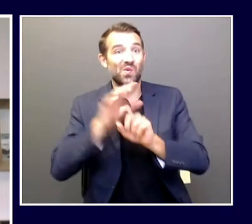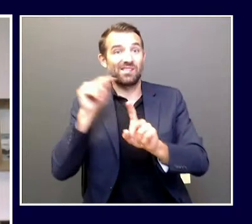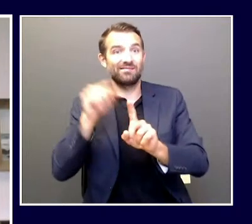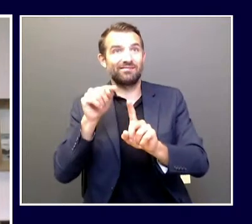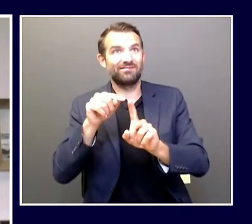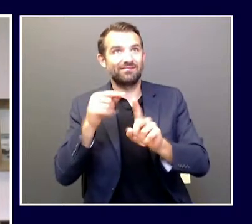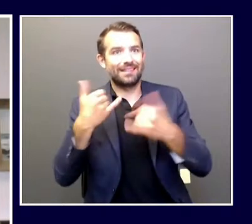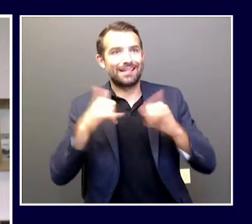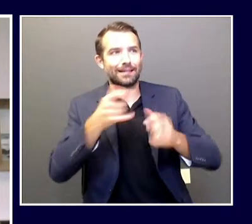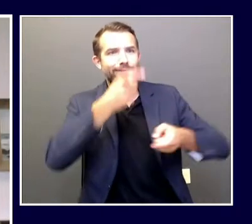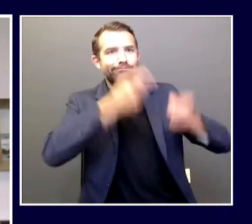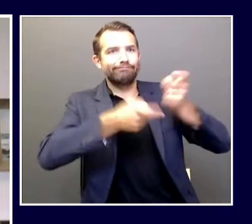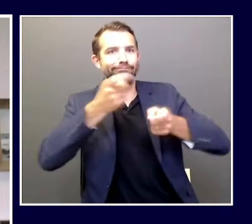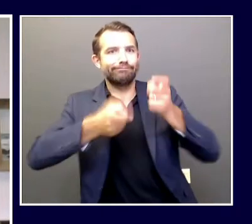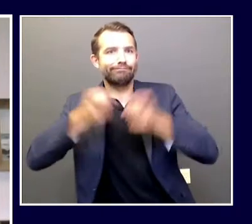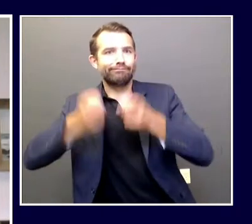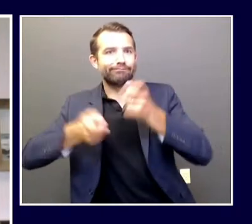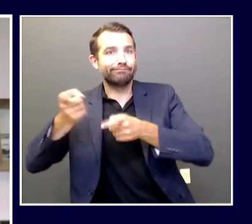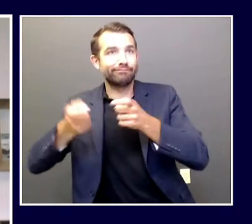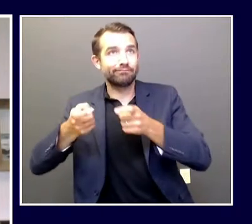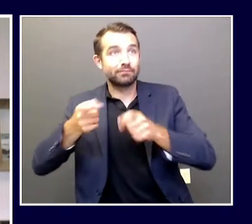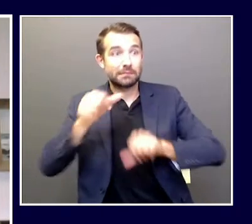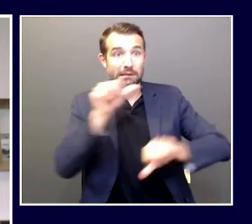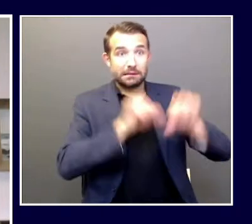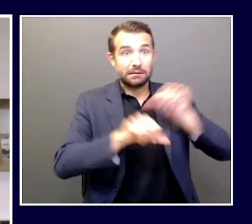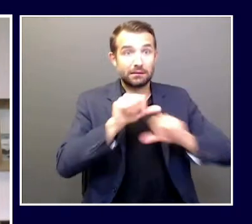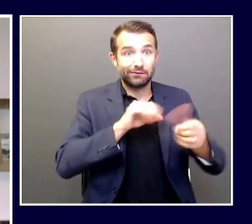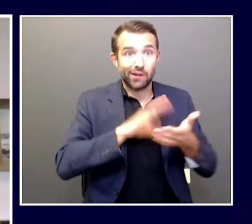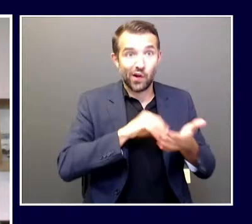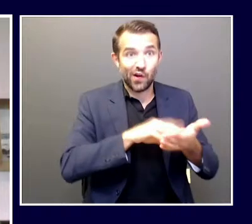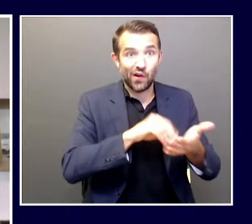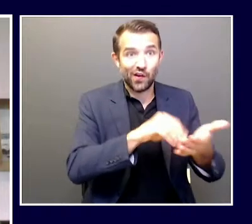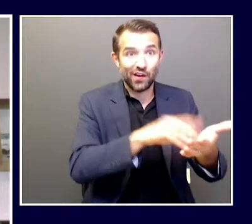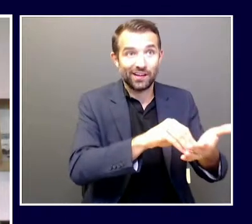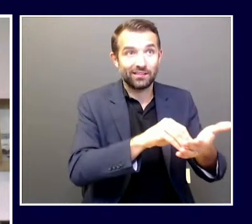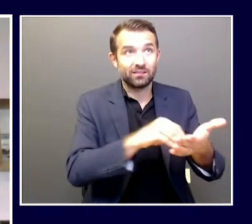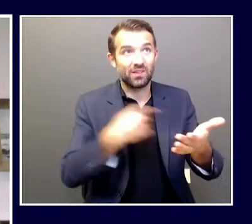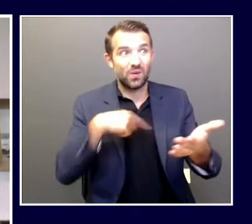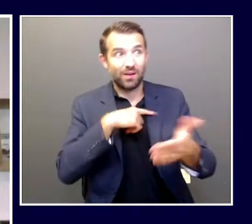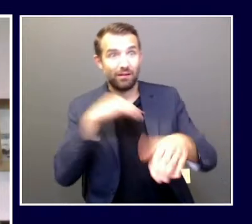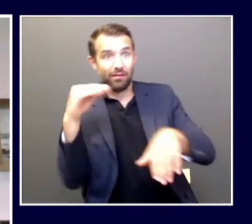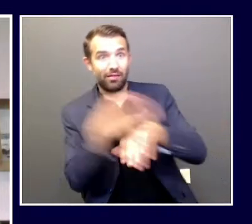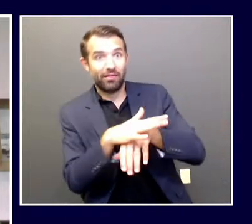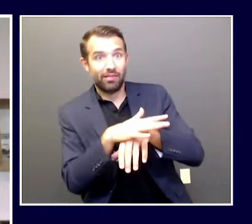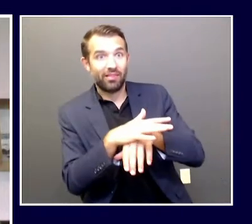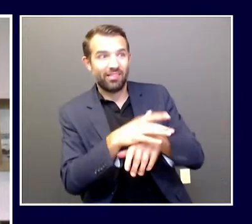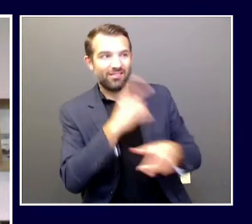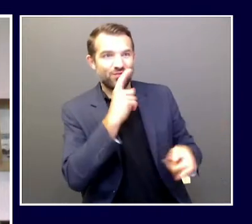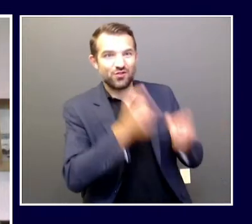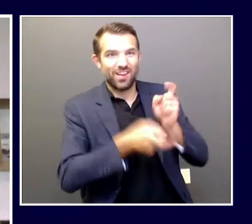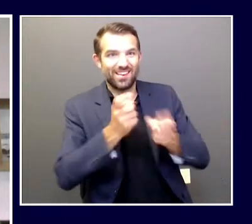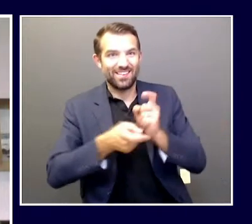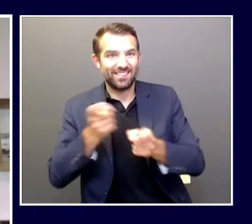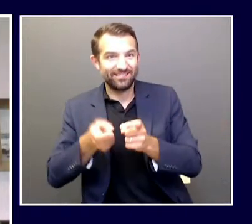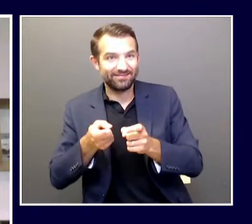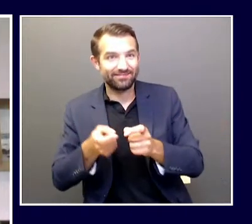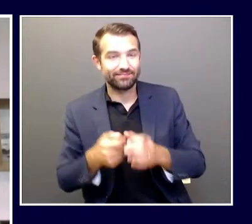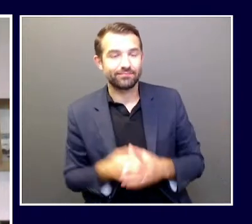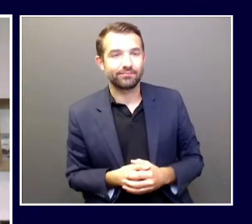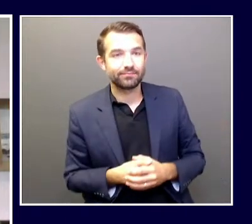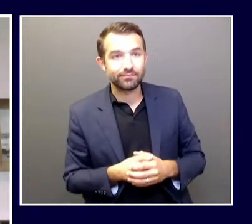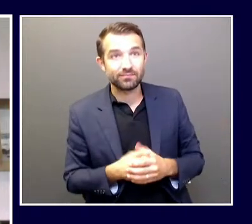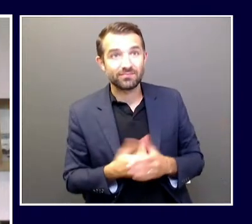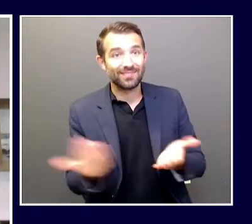thus our best advice on how to protect you and your loved ones. But I want to take a minute again to acknowledge that we're